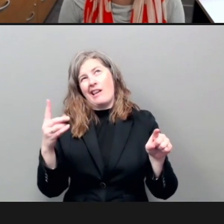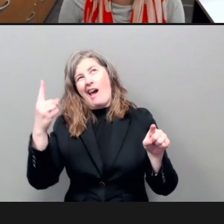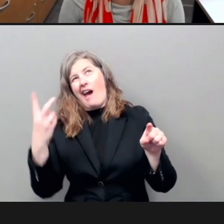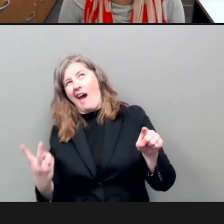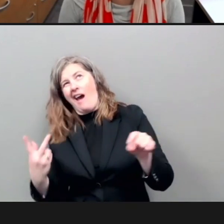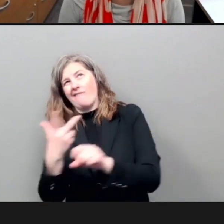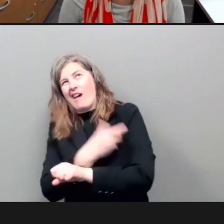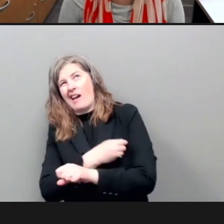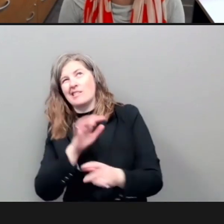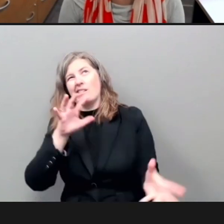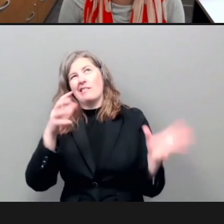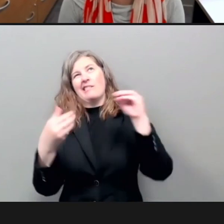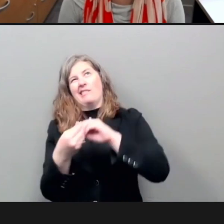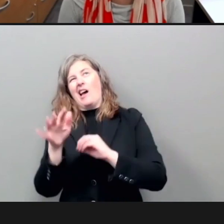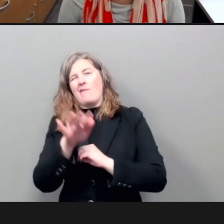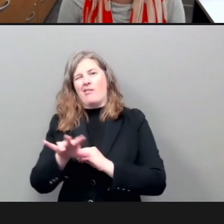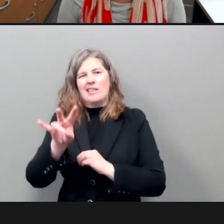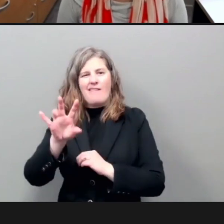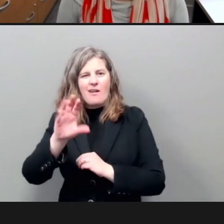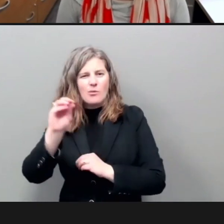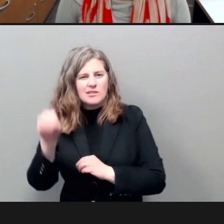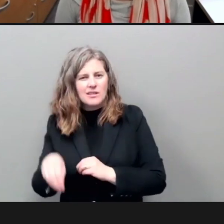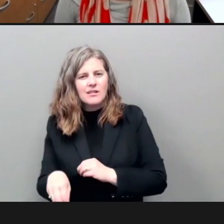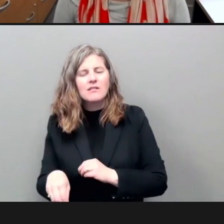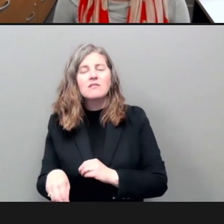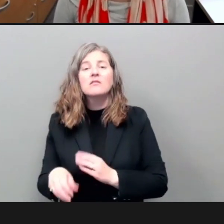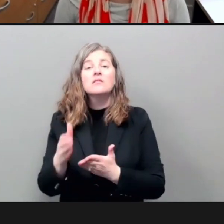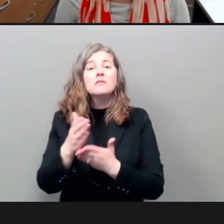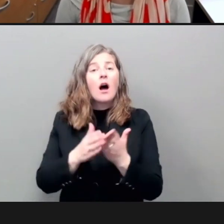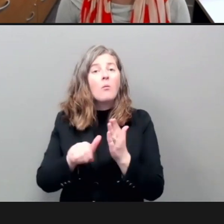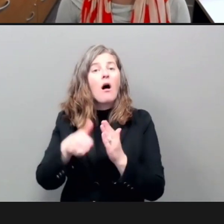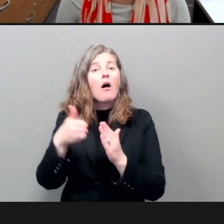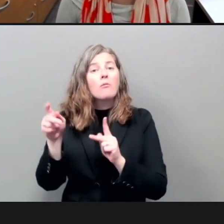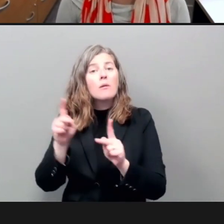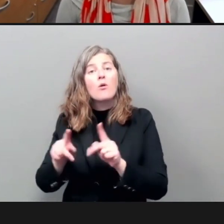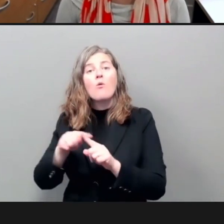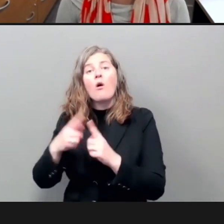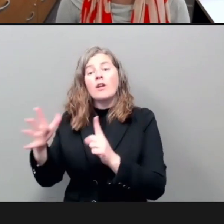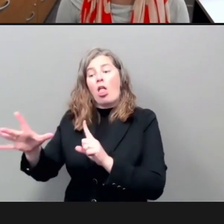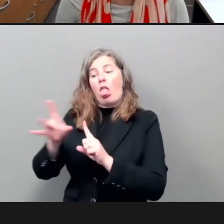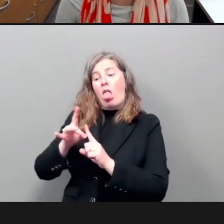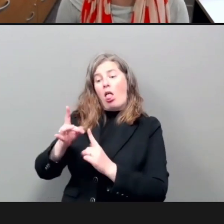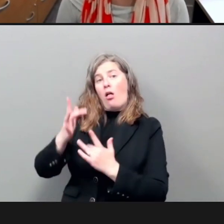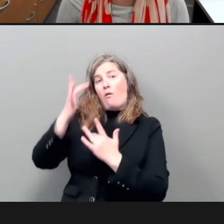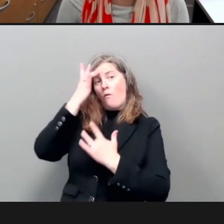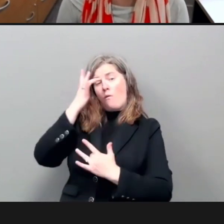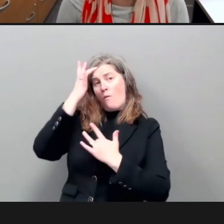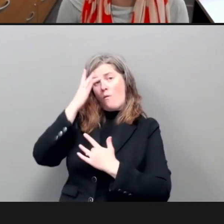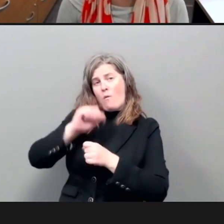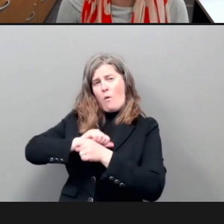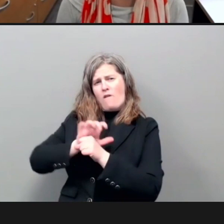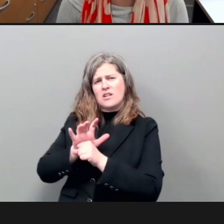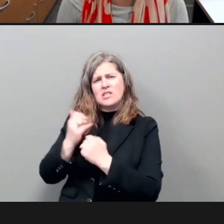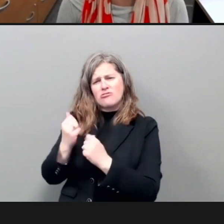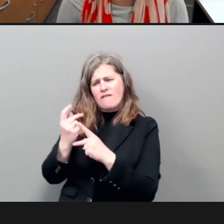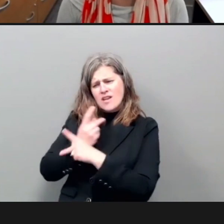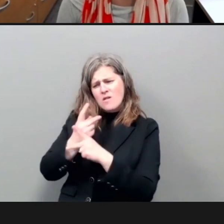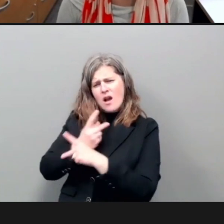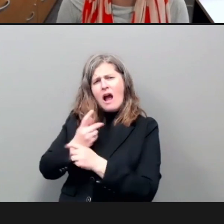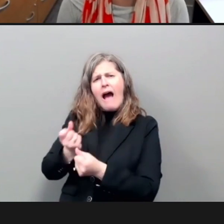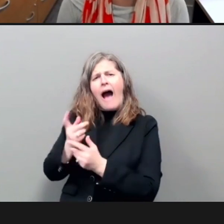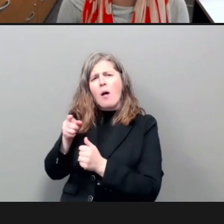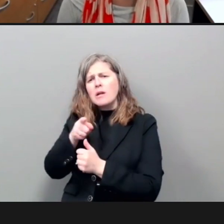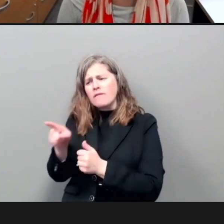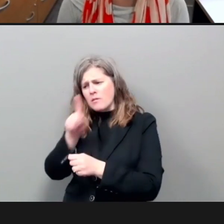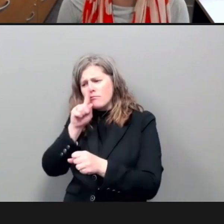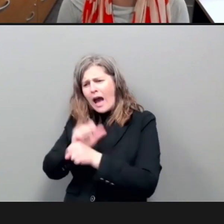75, 75% of eligibles. There are the people who have gotten COVID. We're still sorting out what percent of them are getting